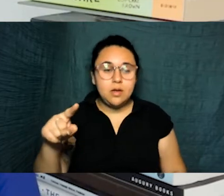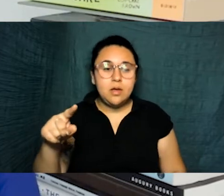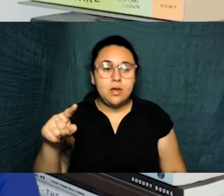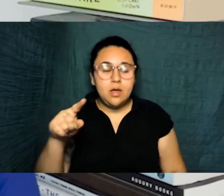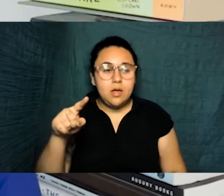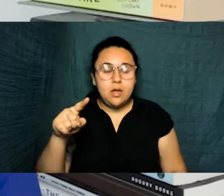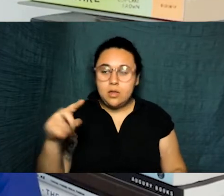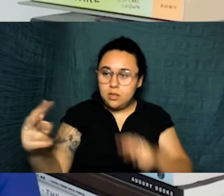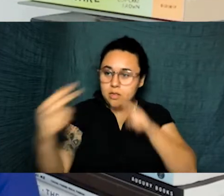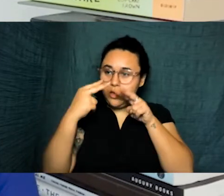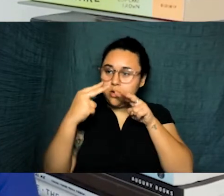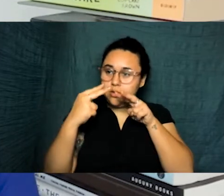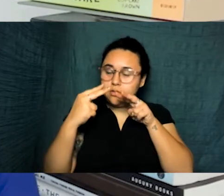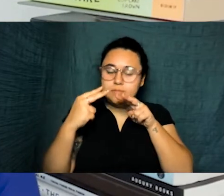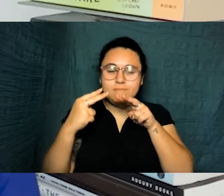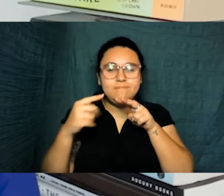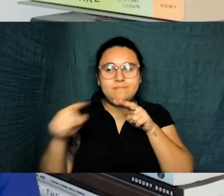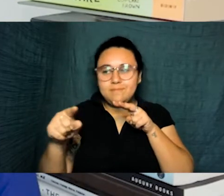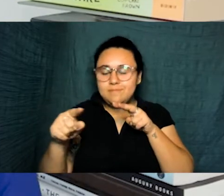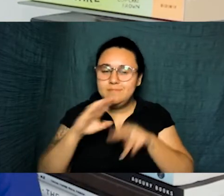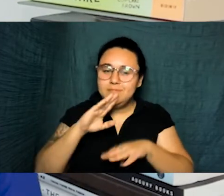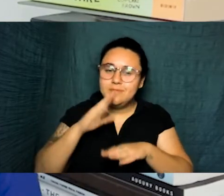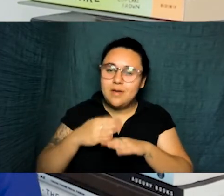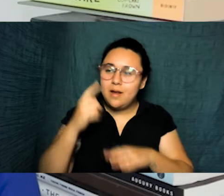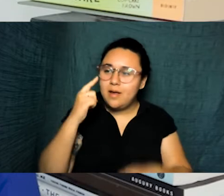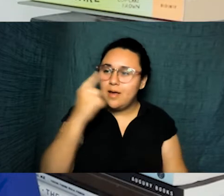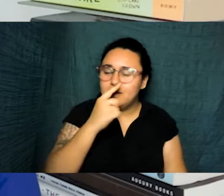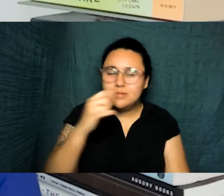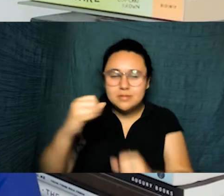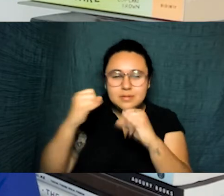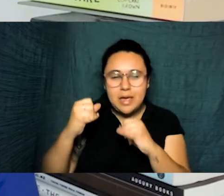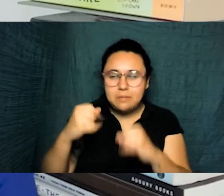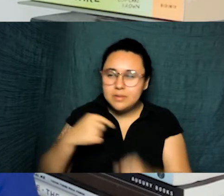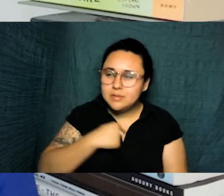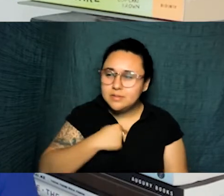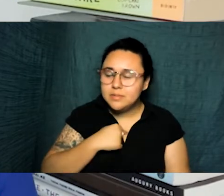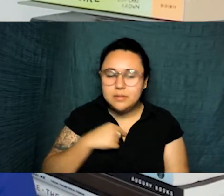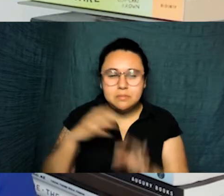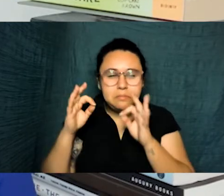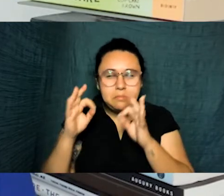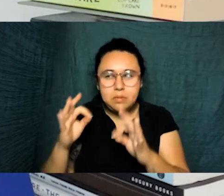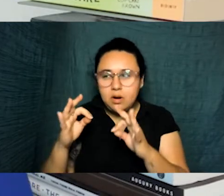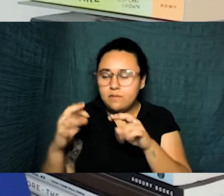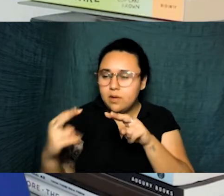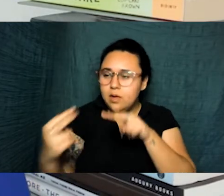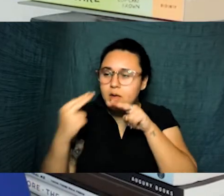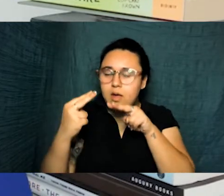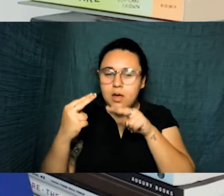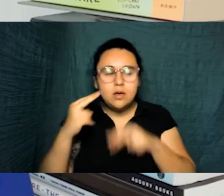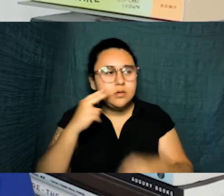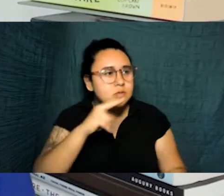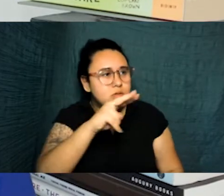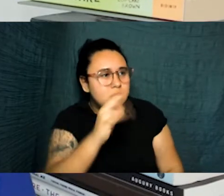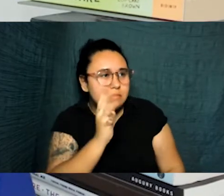all. Odessa's eyes, a perfect reflection of mine, seeing what I was trying to be. She